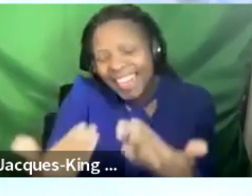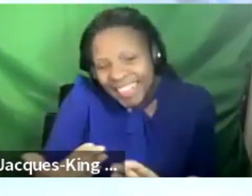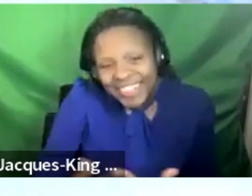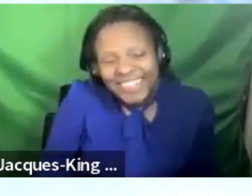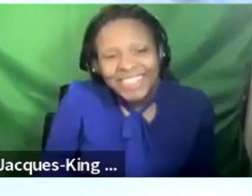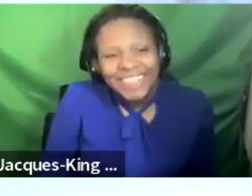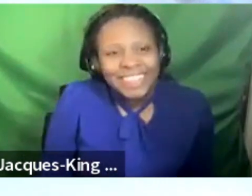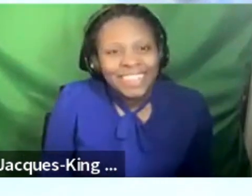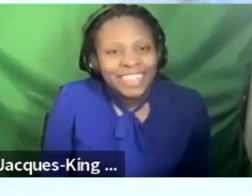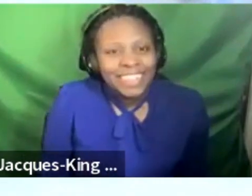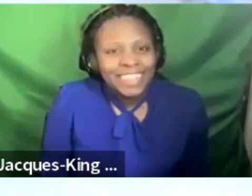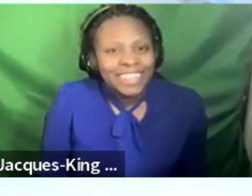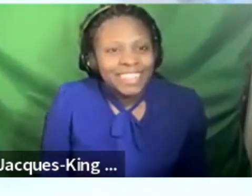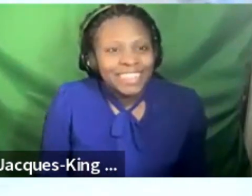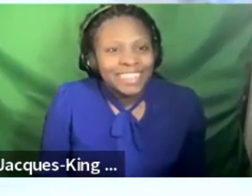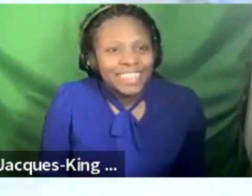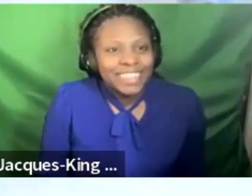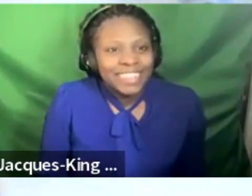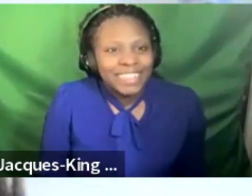Thank you.